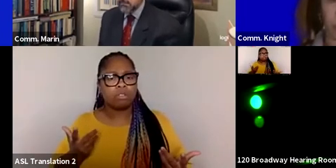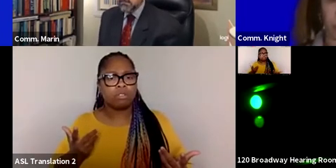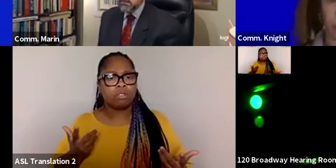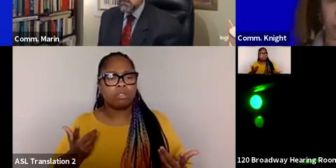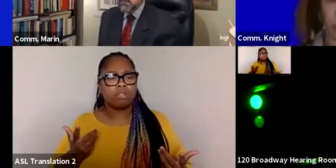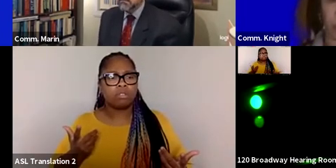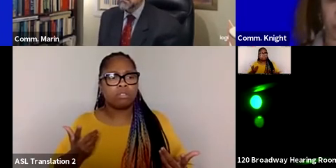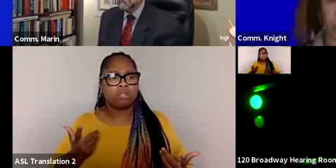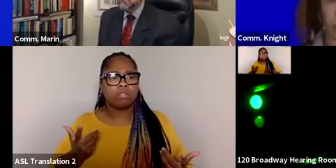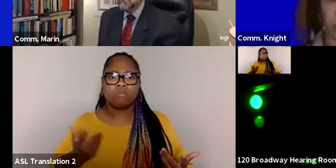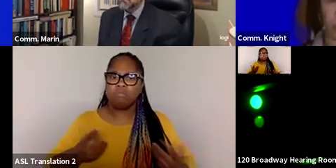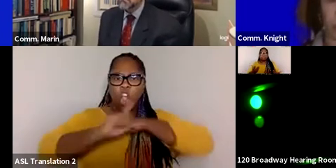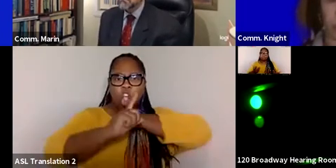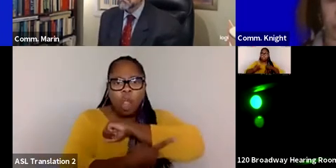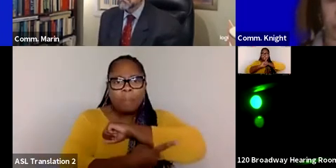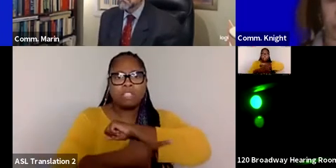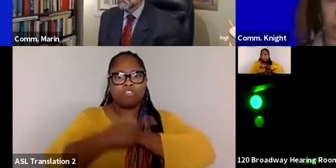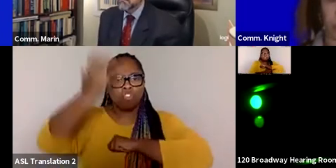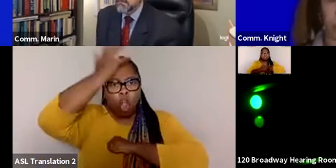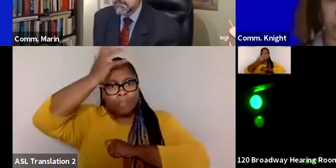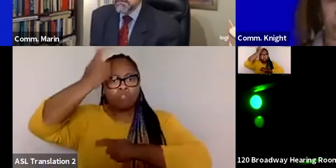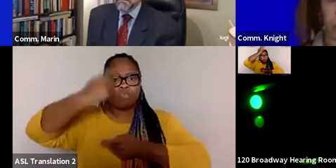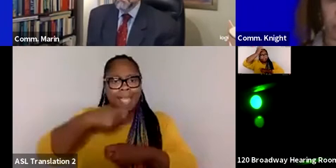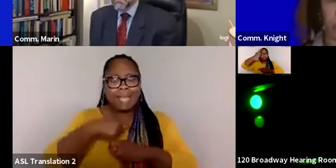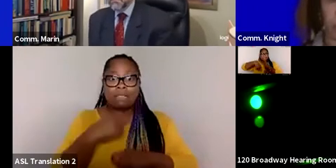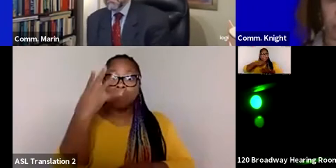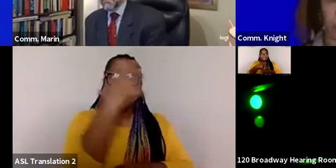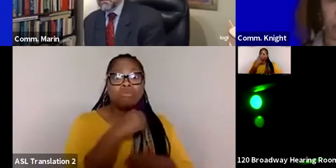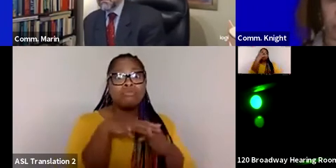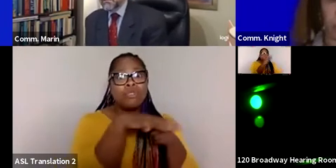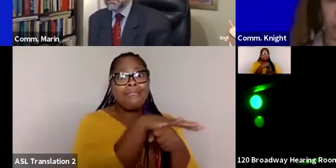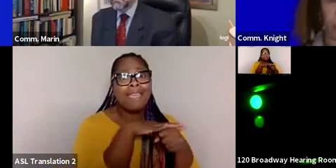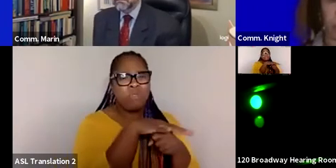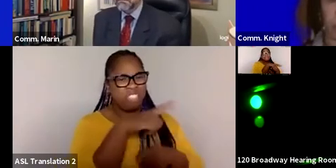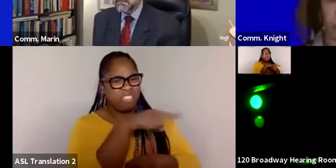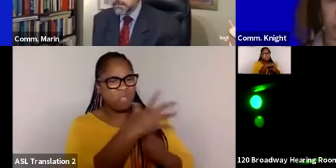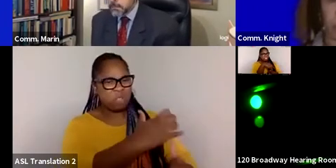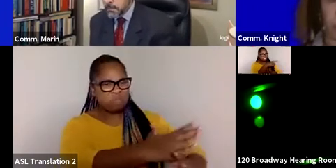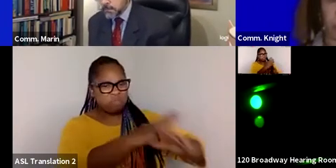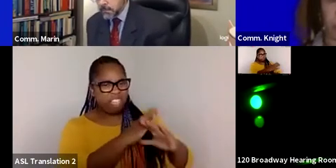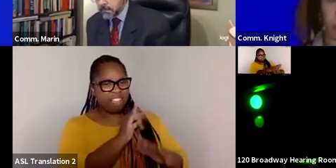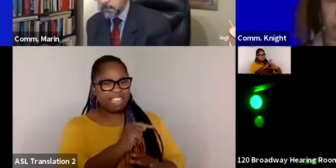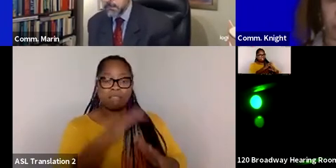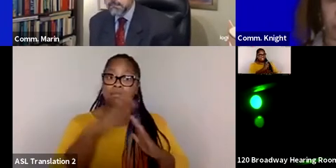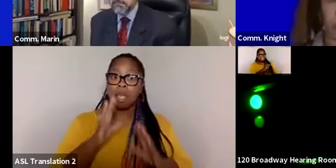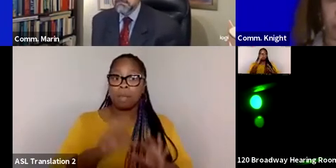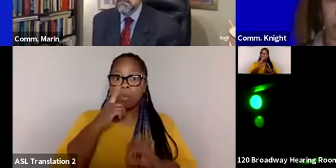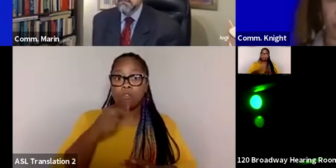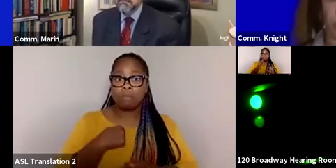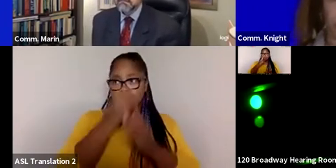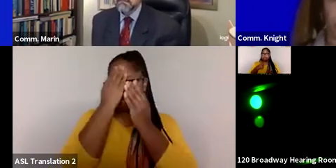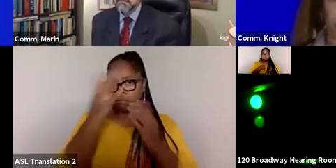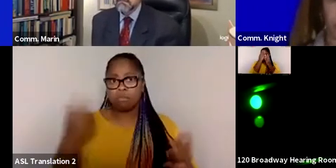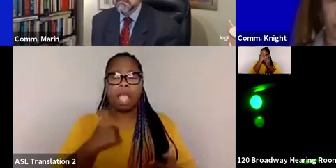for to put the garbage and recycling out. I mean, this is a lovely corner and they're trying to literally block it. And my most important thing that I put out to everyone there is